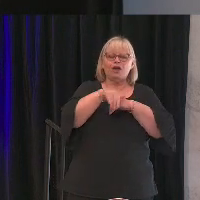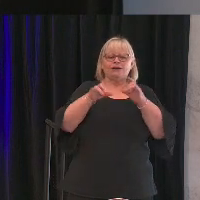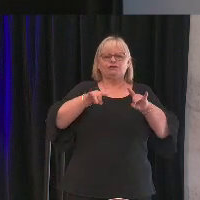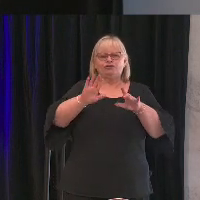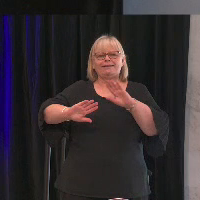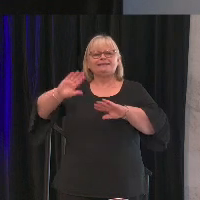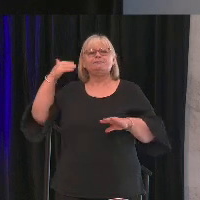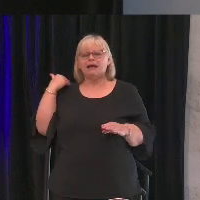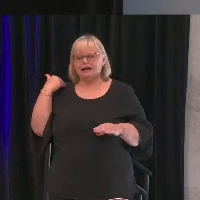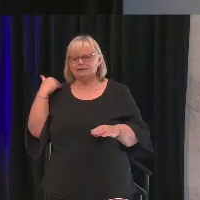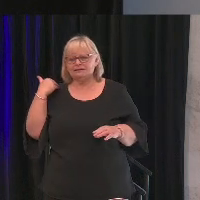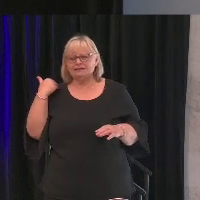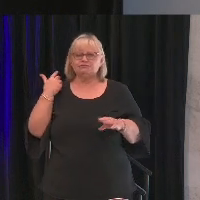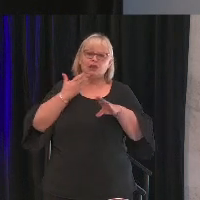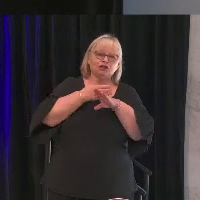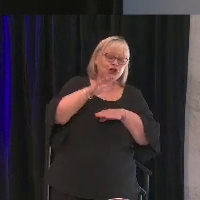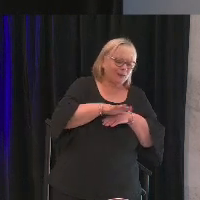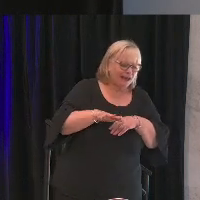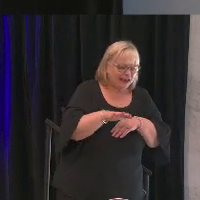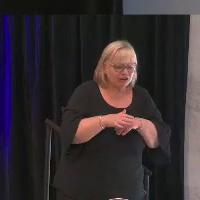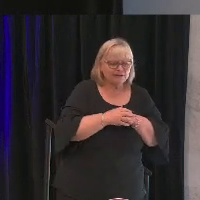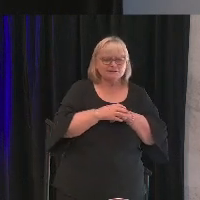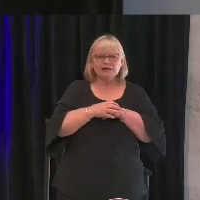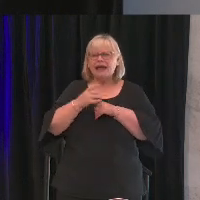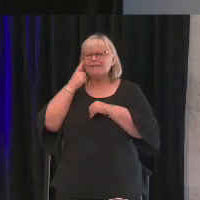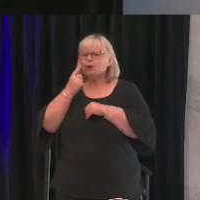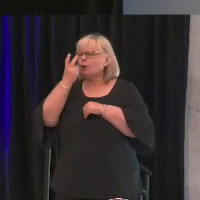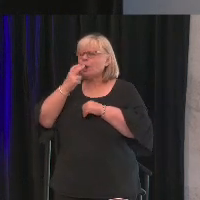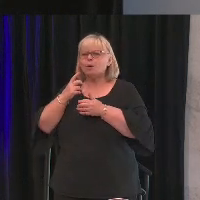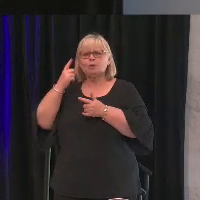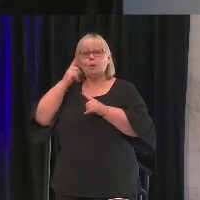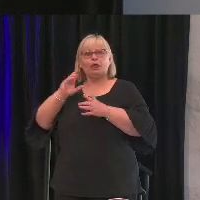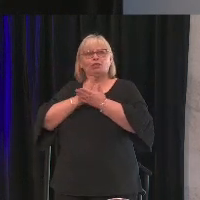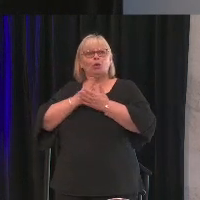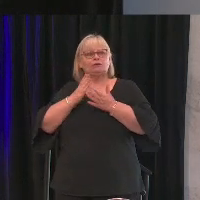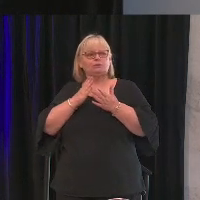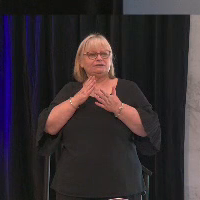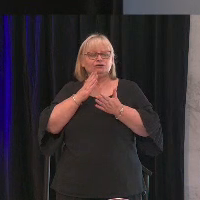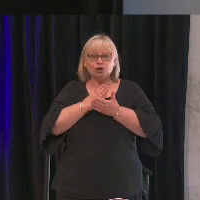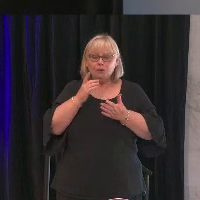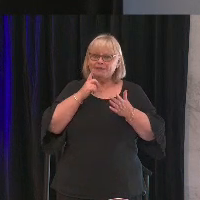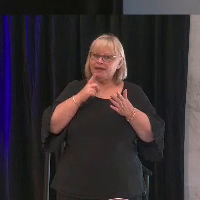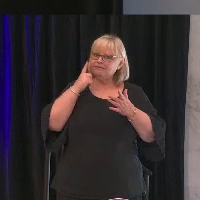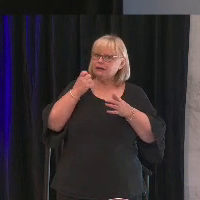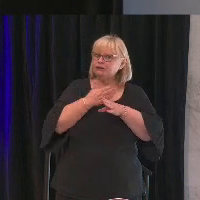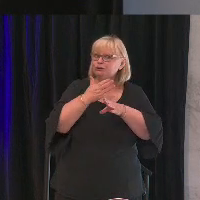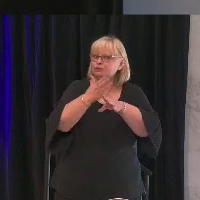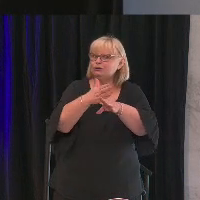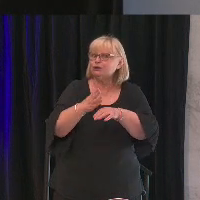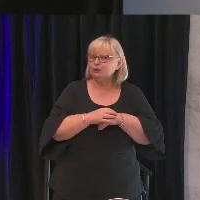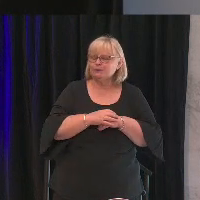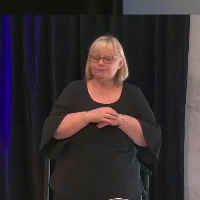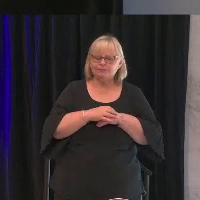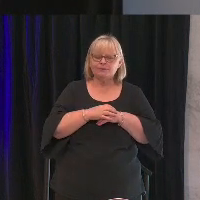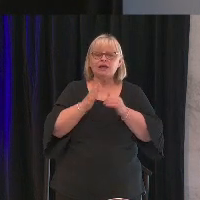past, be that in new areas, rethinking orthodoxies, or expanding established fields of study. The books